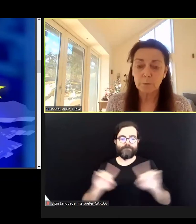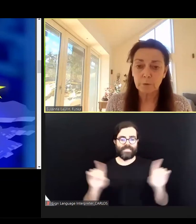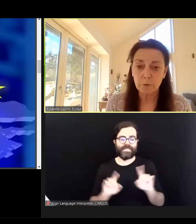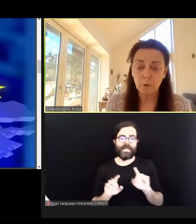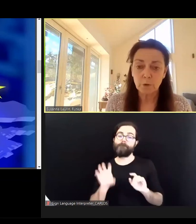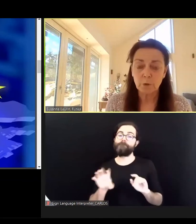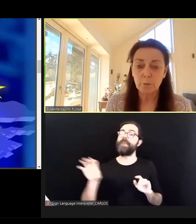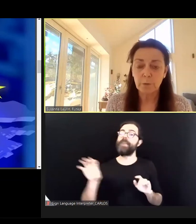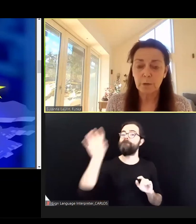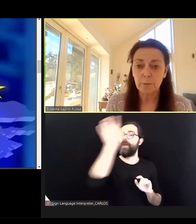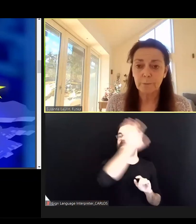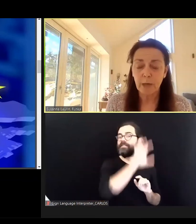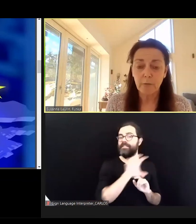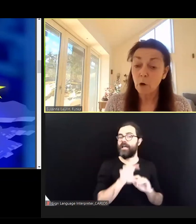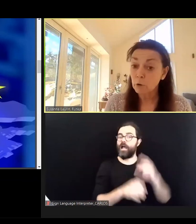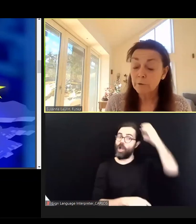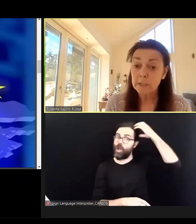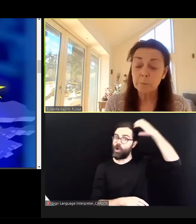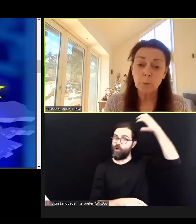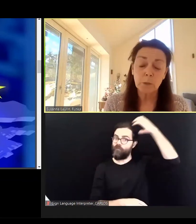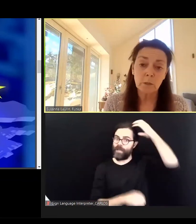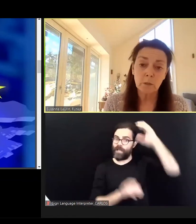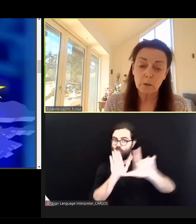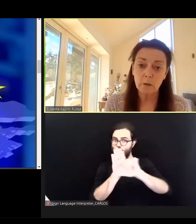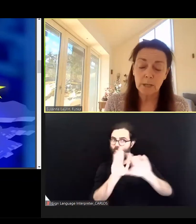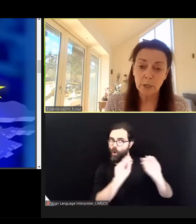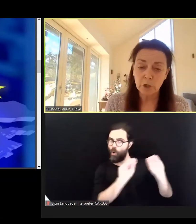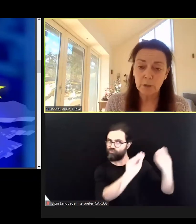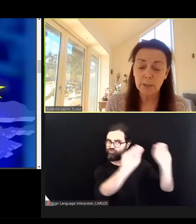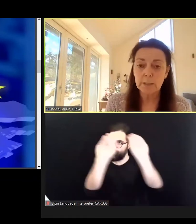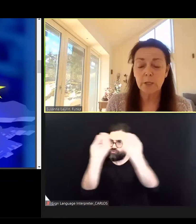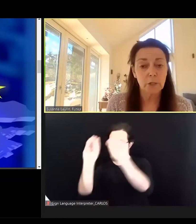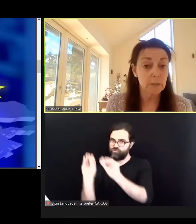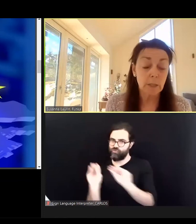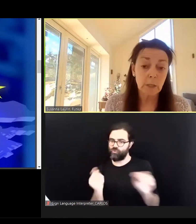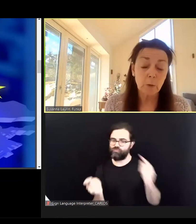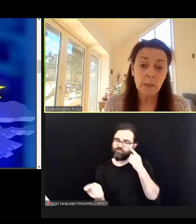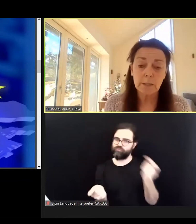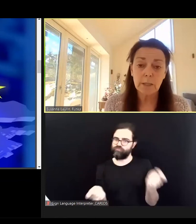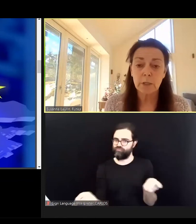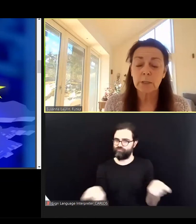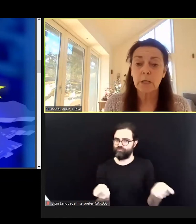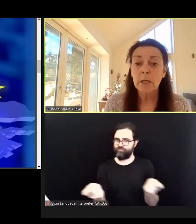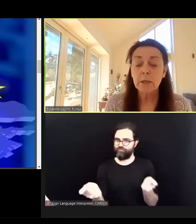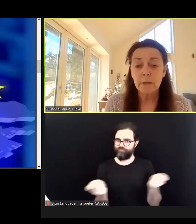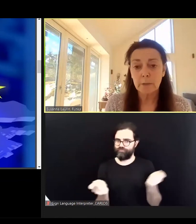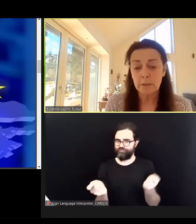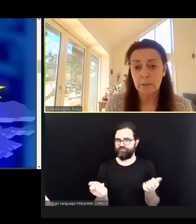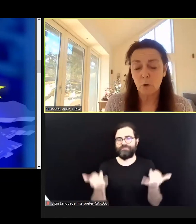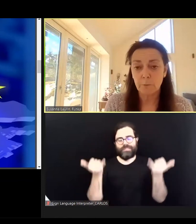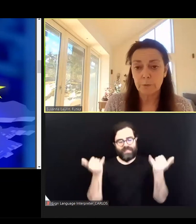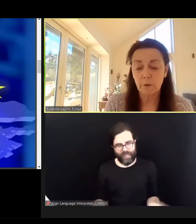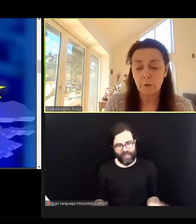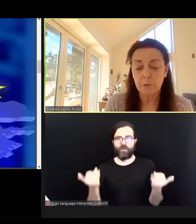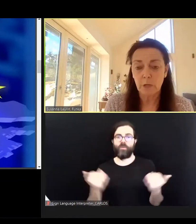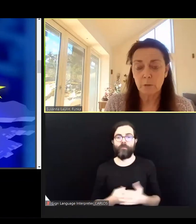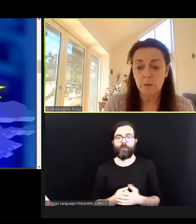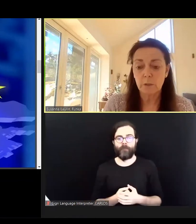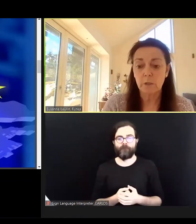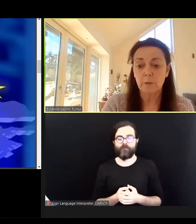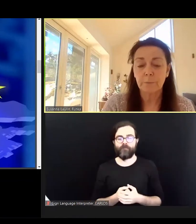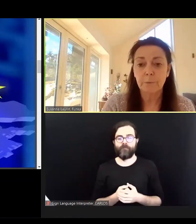minimum requirements of the directive, but the member states are also entitled to go beyond the directive, and 7